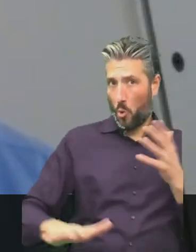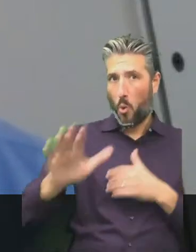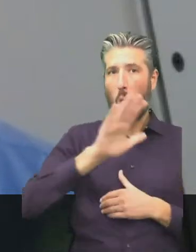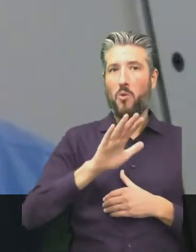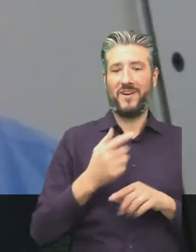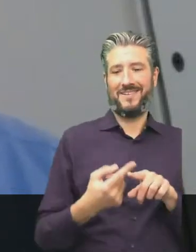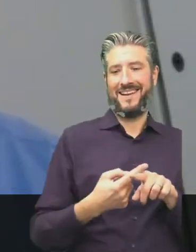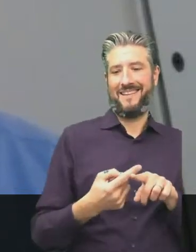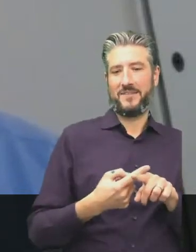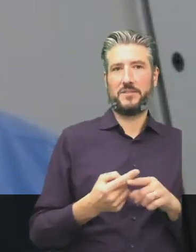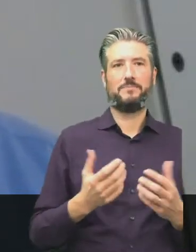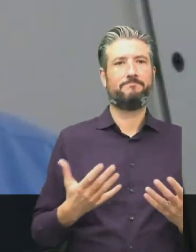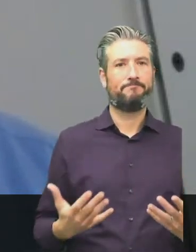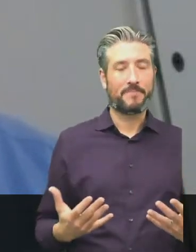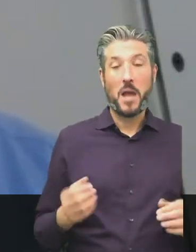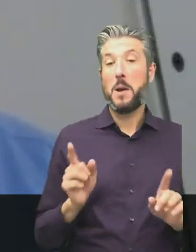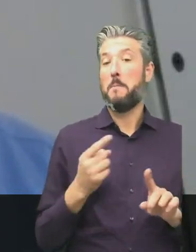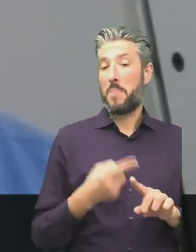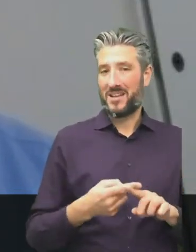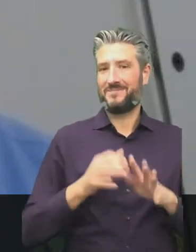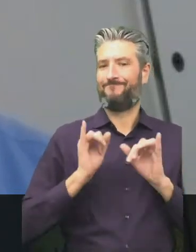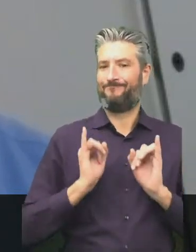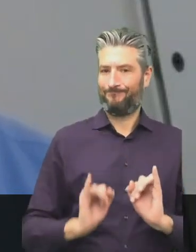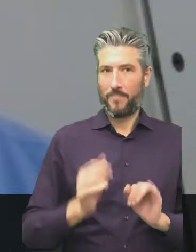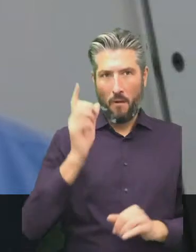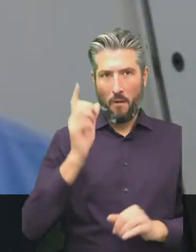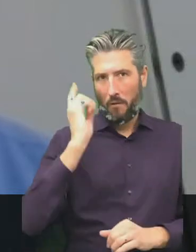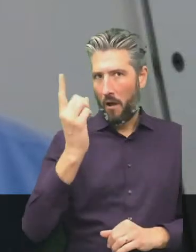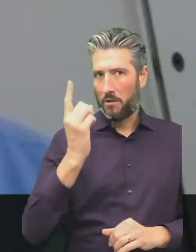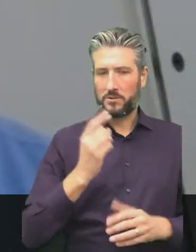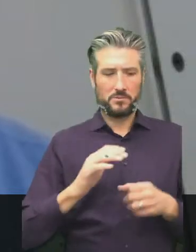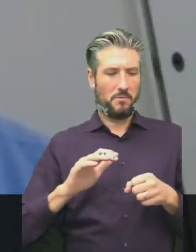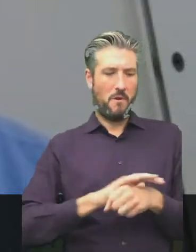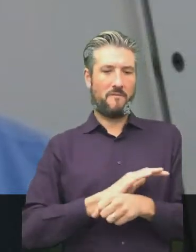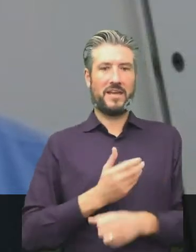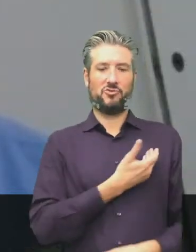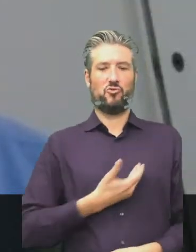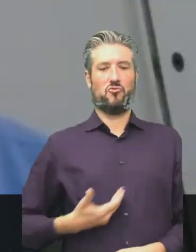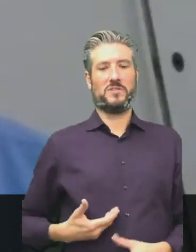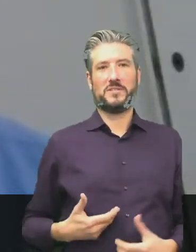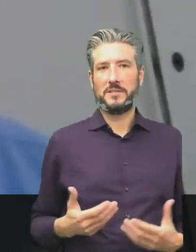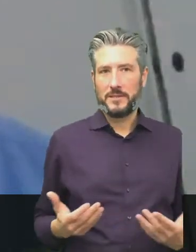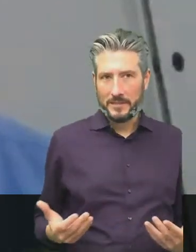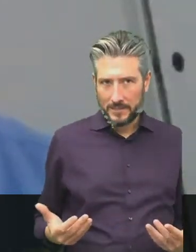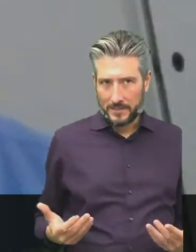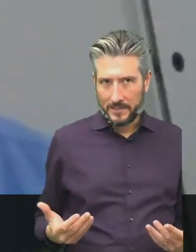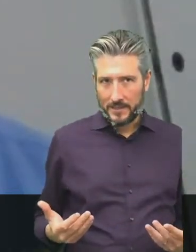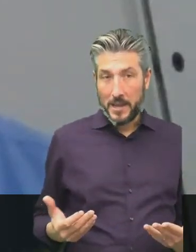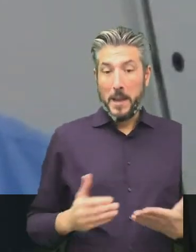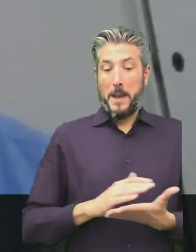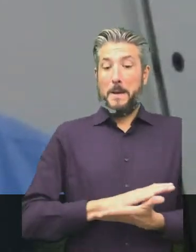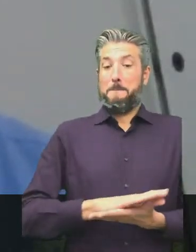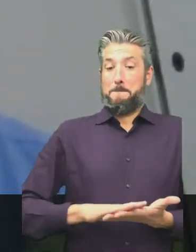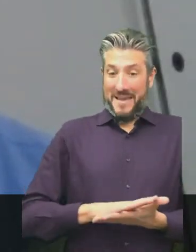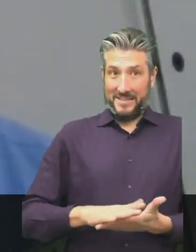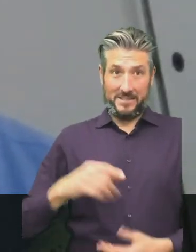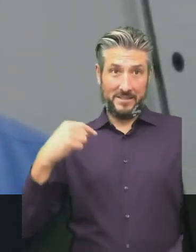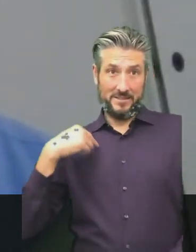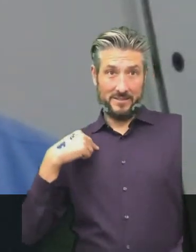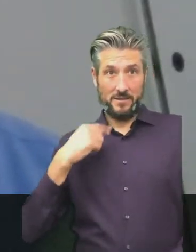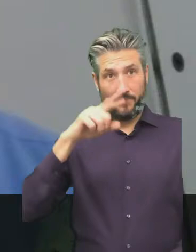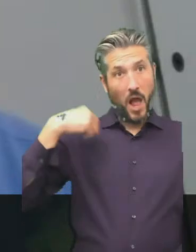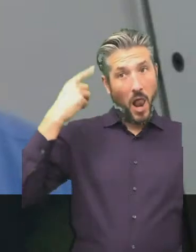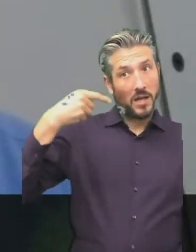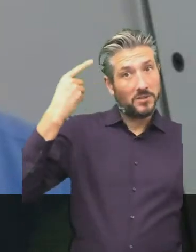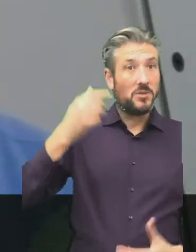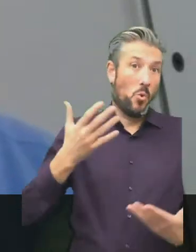they needed. So what the government should do is act as the insurer of last resort to underwrite their work so we get the full 300 working. The